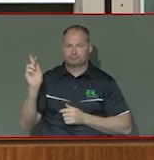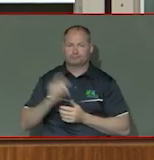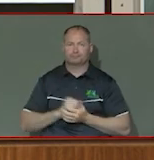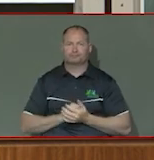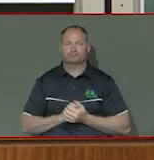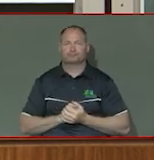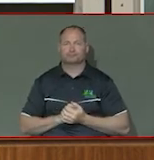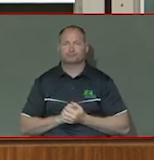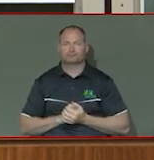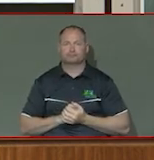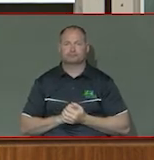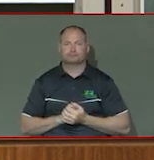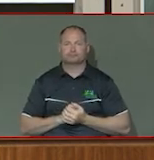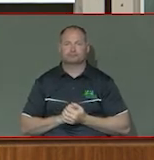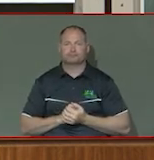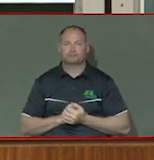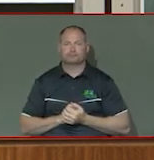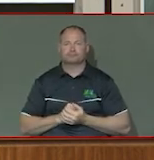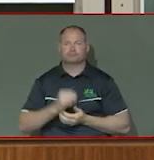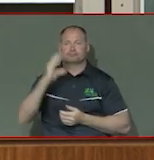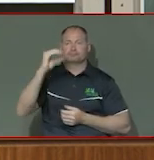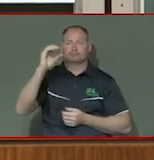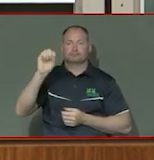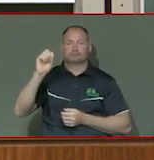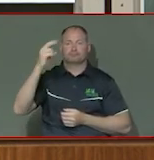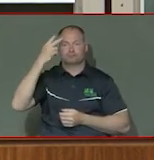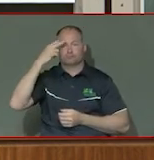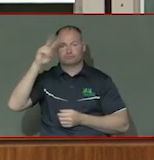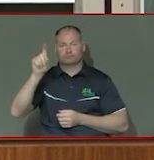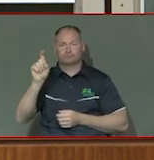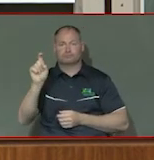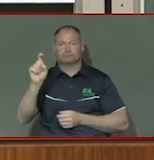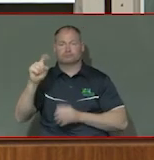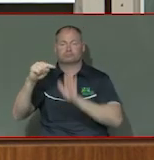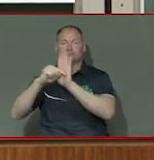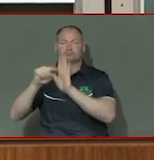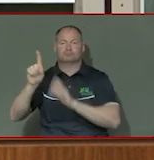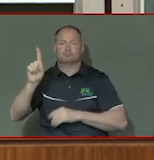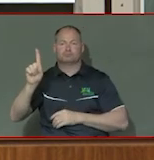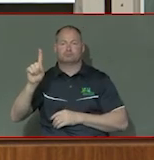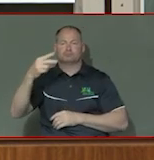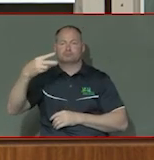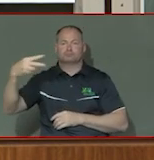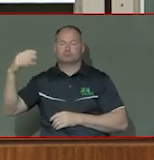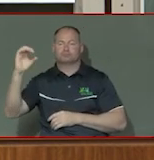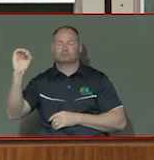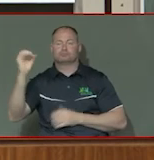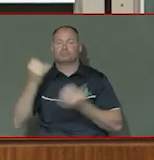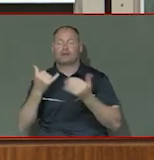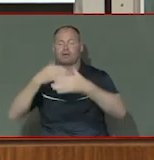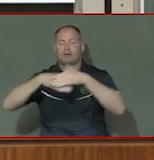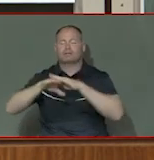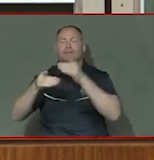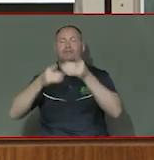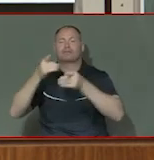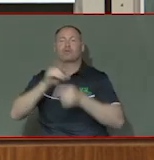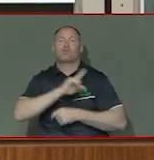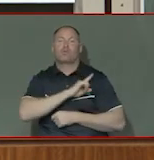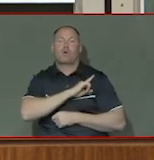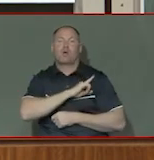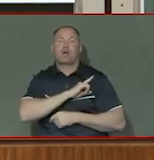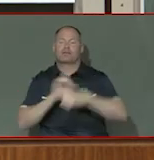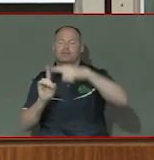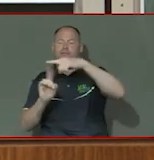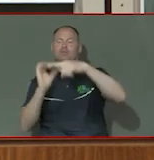Now, here we get cos squared x minus 1 is equal to 0. It is undefined if the denominator is